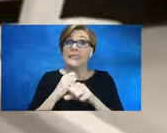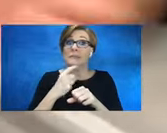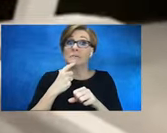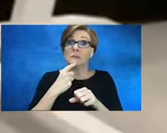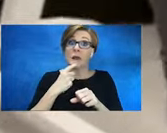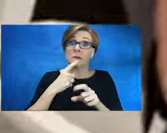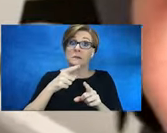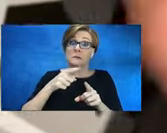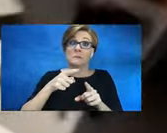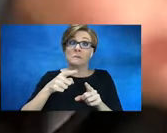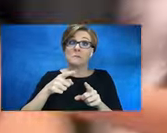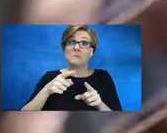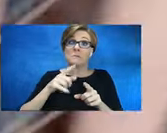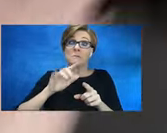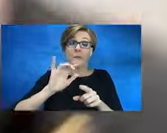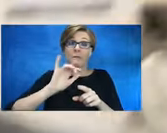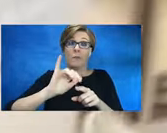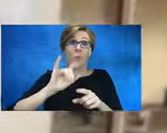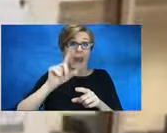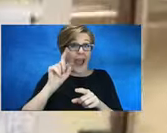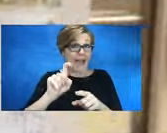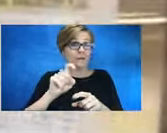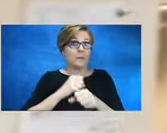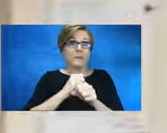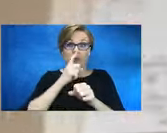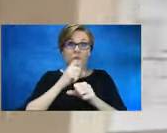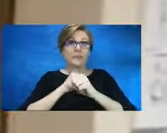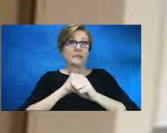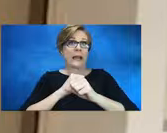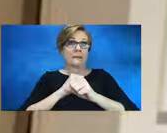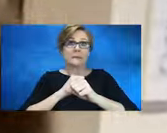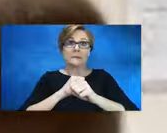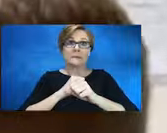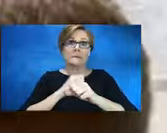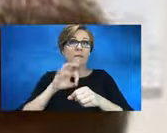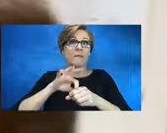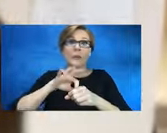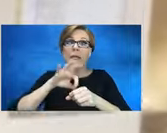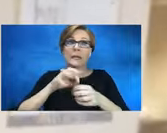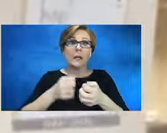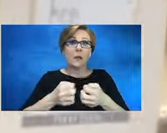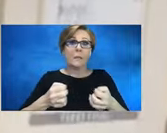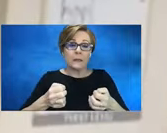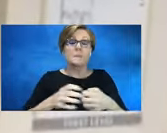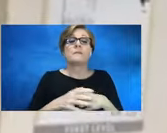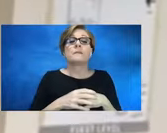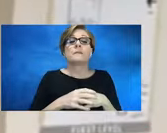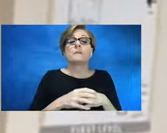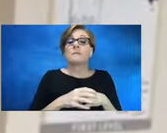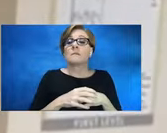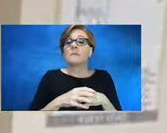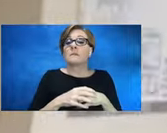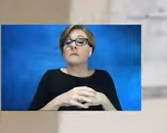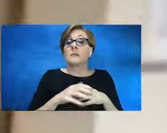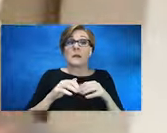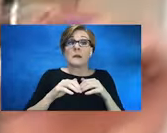need to protect against insider threat. And one of the ways we're doing that is with this security